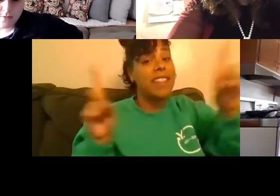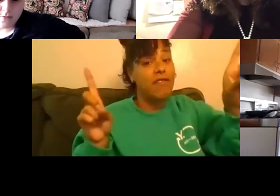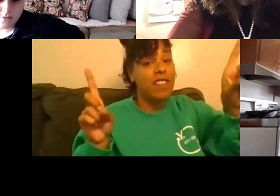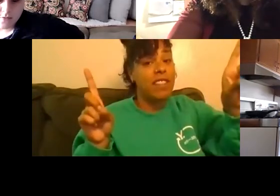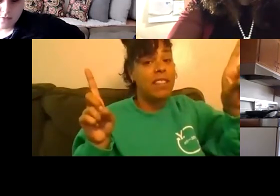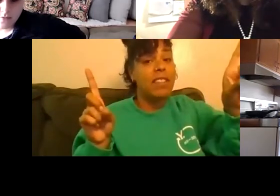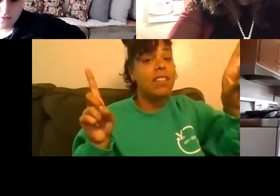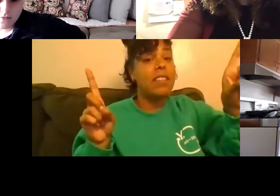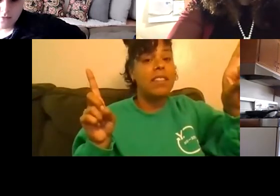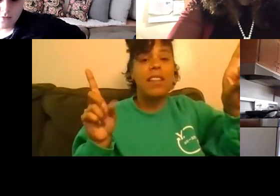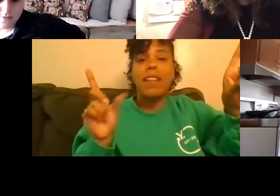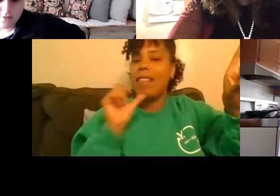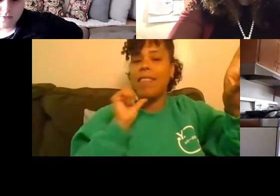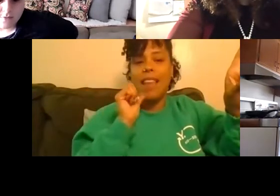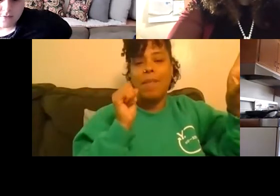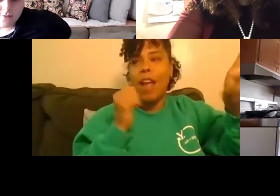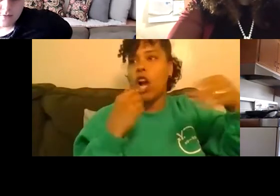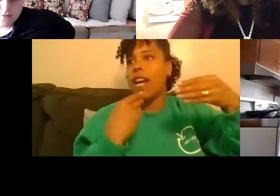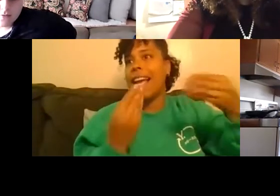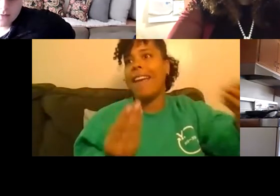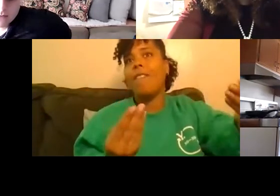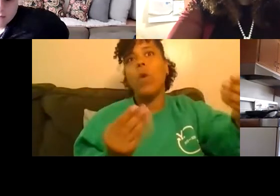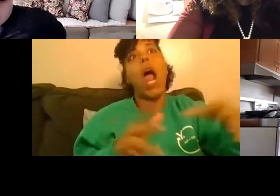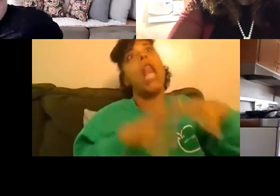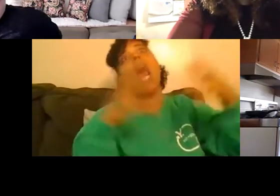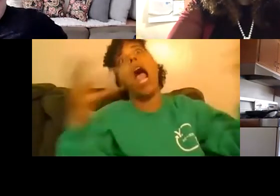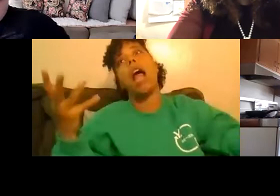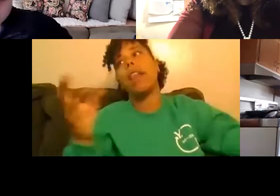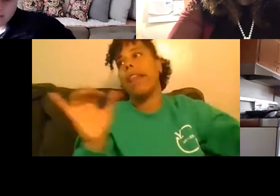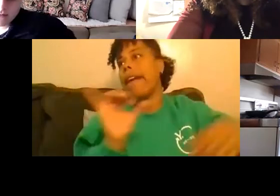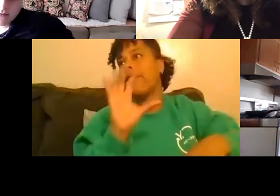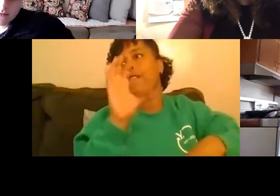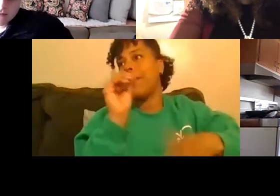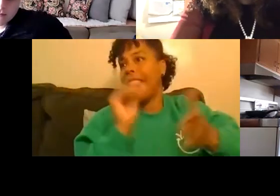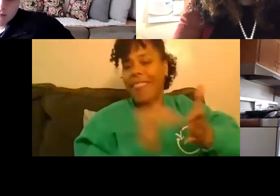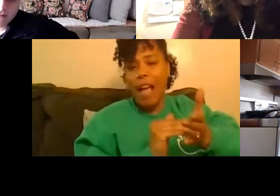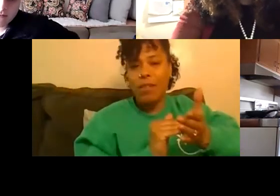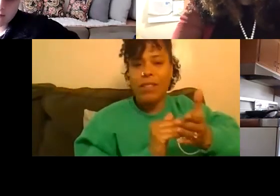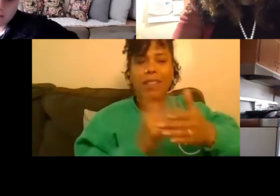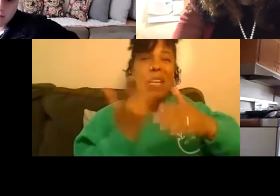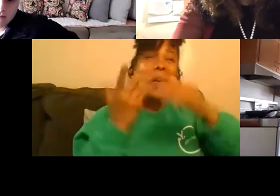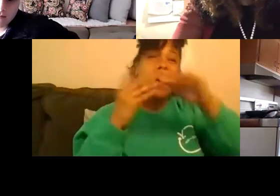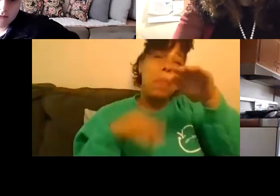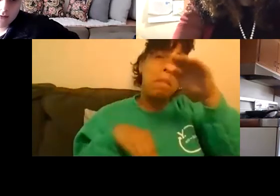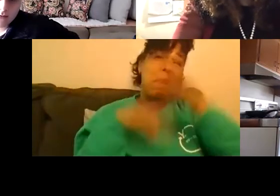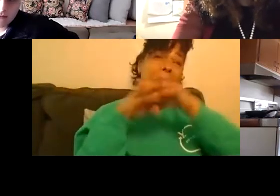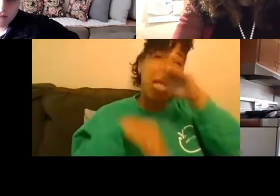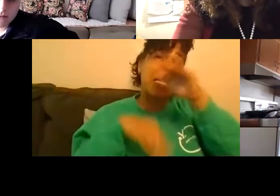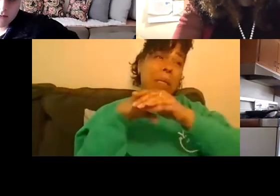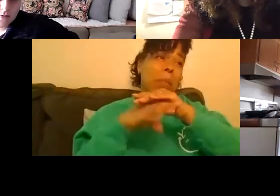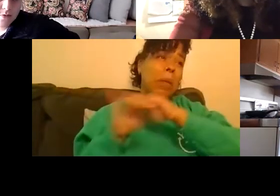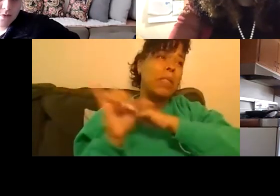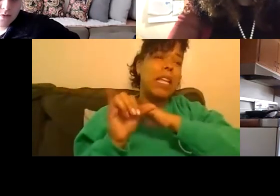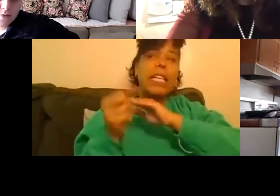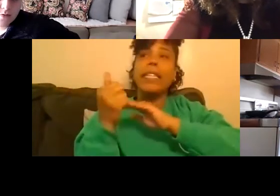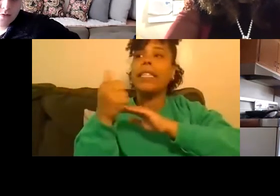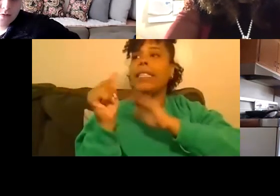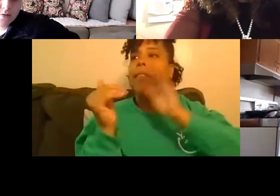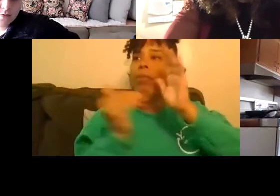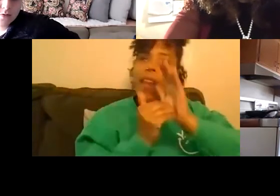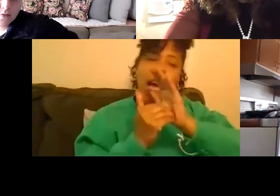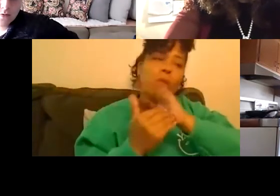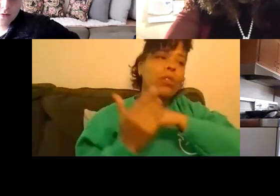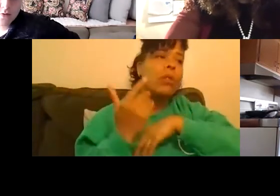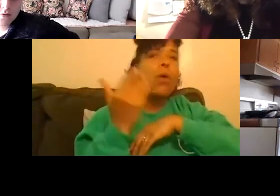you a lot. They won't give you like 50,000 or something like that. The maximum they'll give you is like 10,000 or